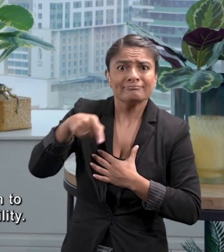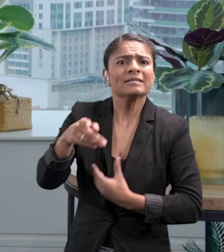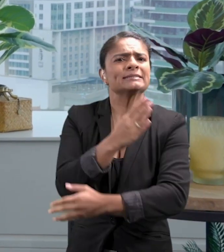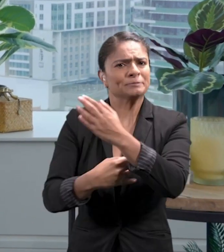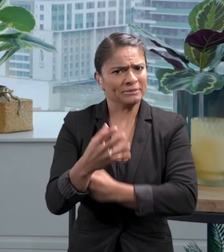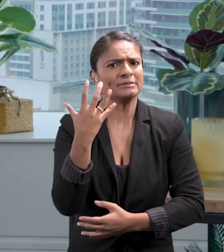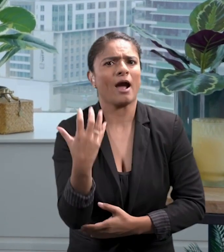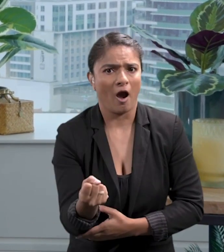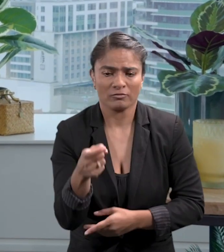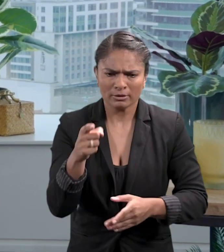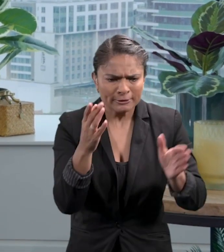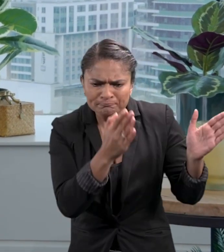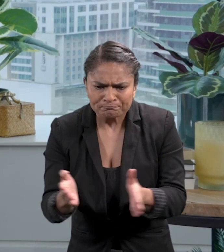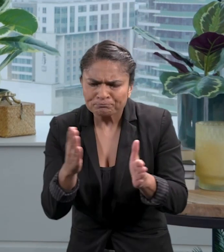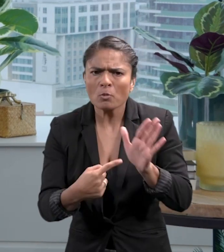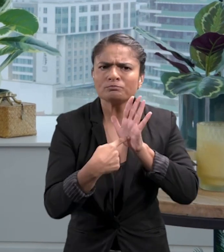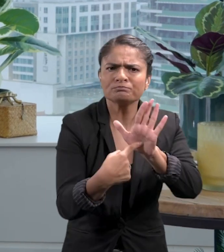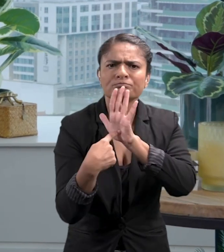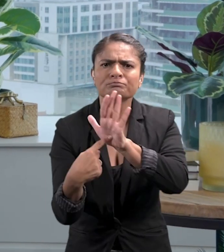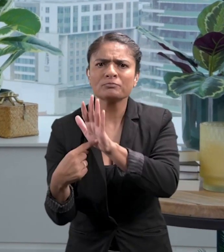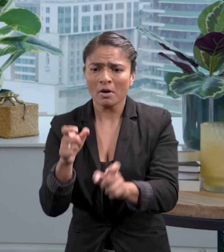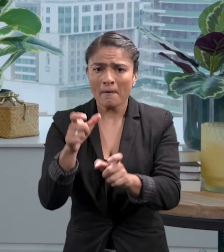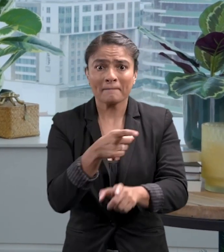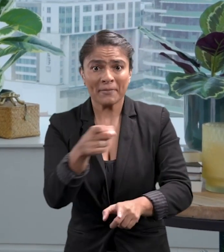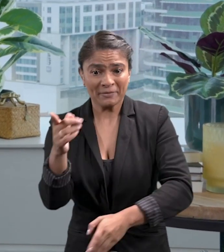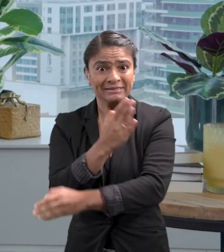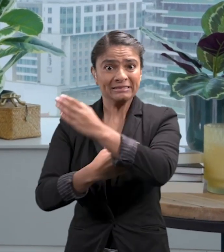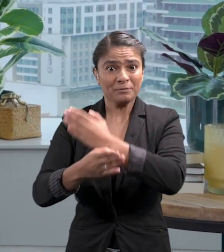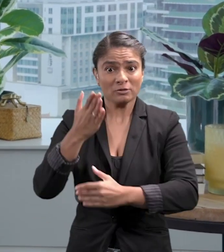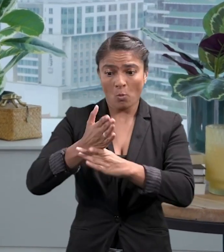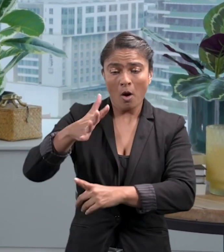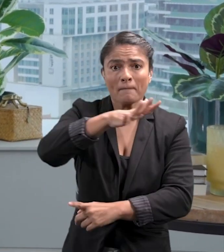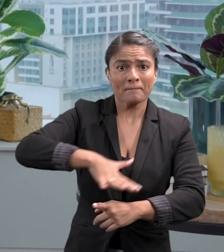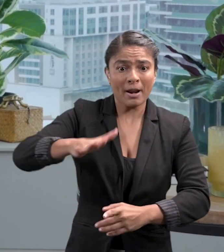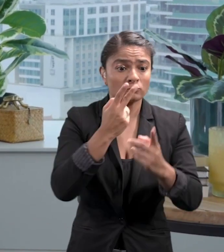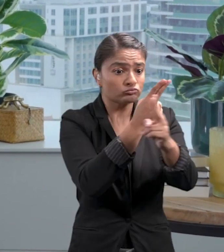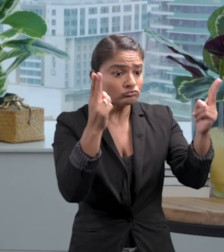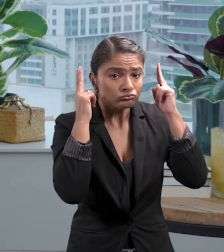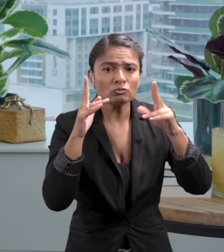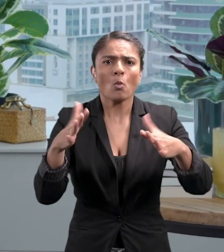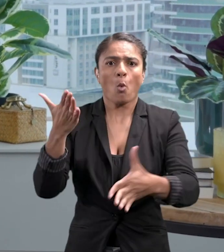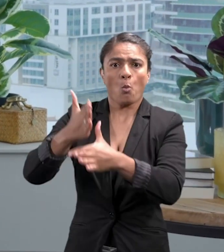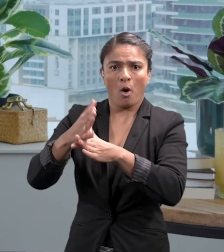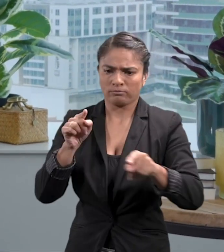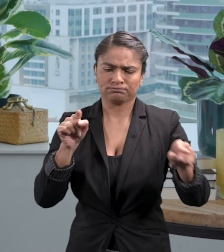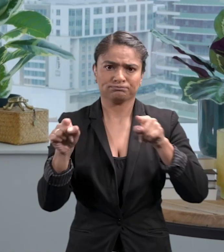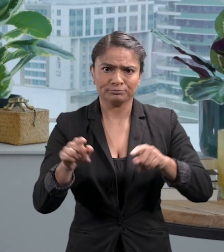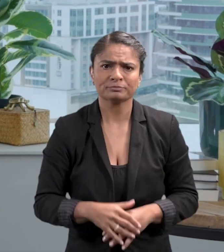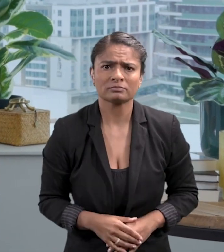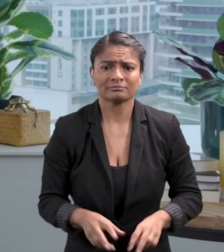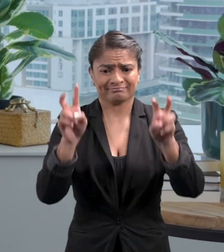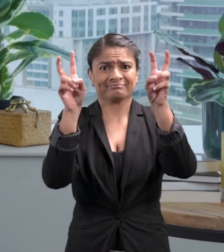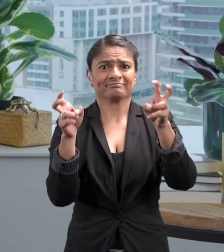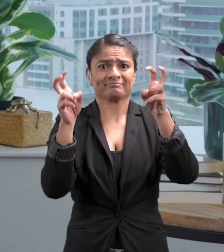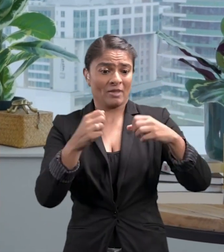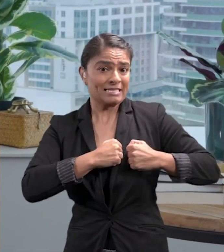nie. This episode examines the disclosure of disability in the workplace and learning institutions. The agony and ecstasy hidden in the